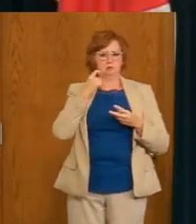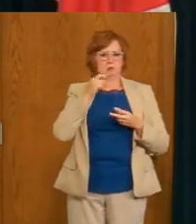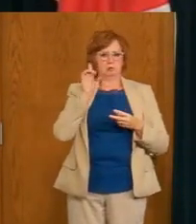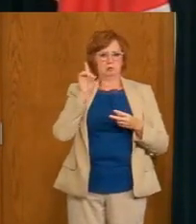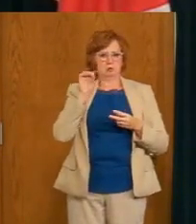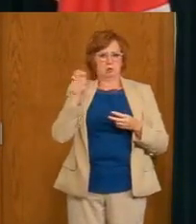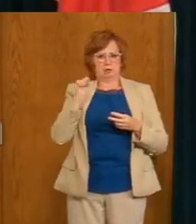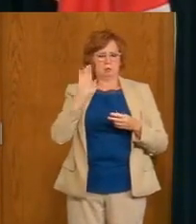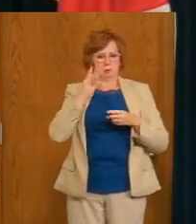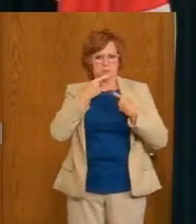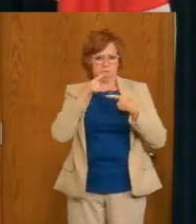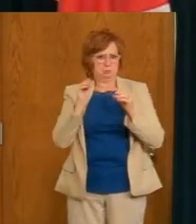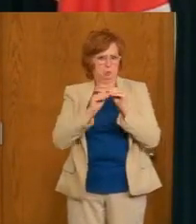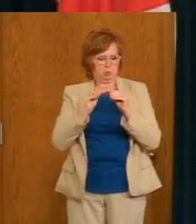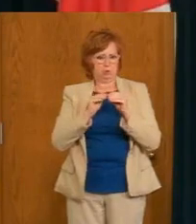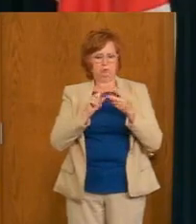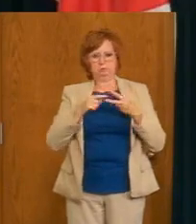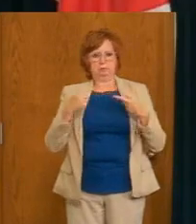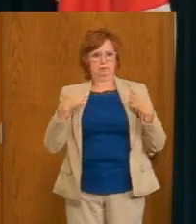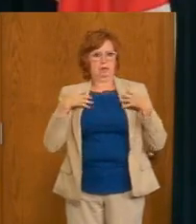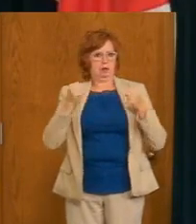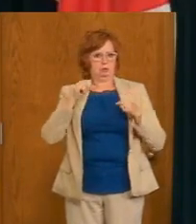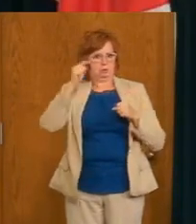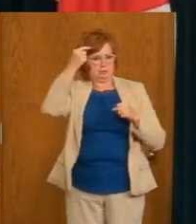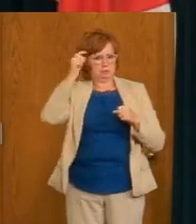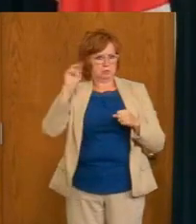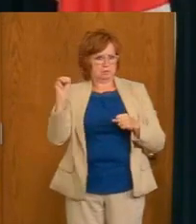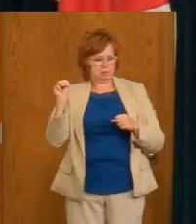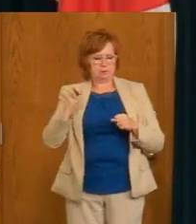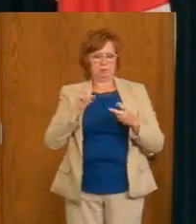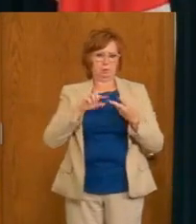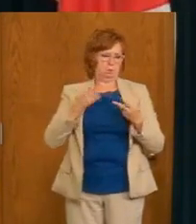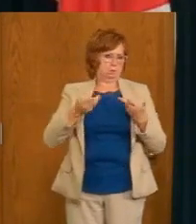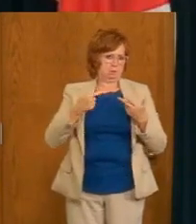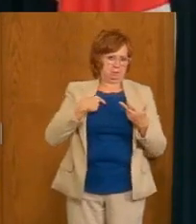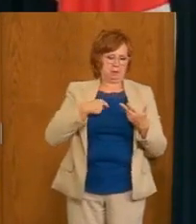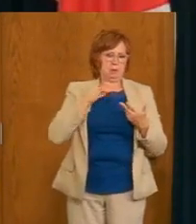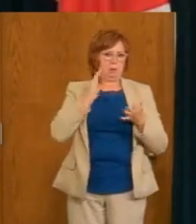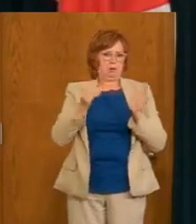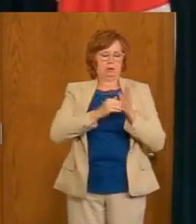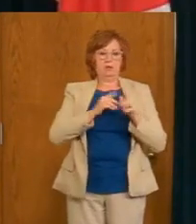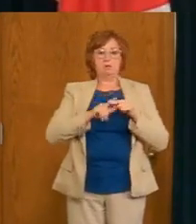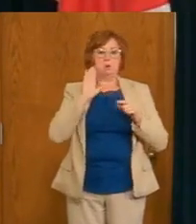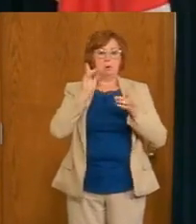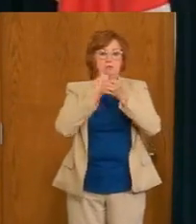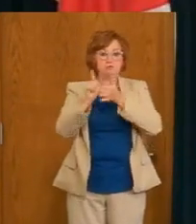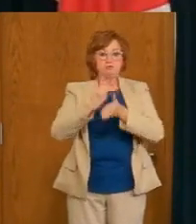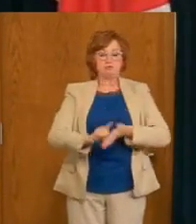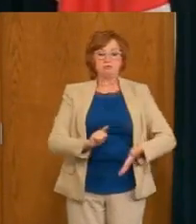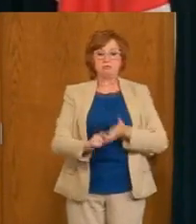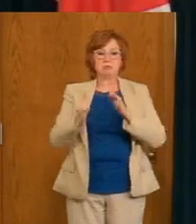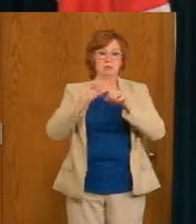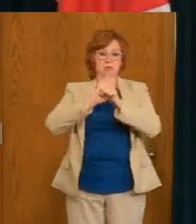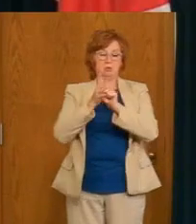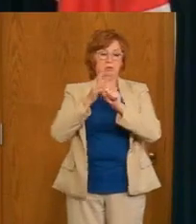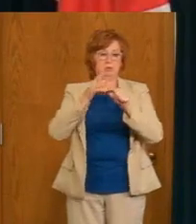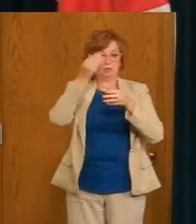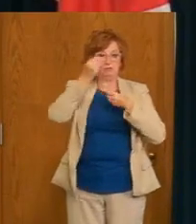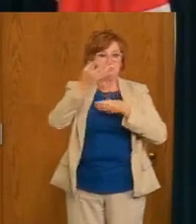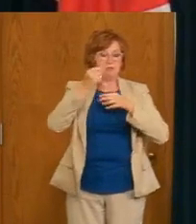if necessary, or the health minister if necessary, or even myself. But we won't be doing these pre-scheduled COVID